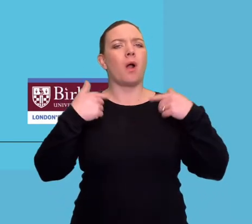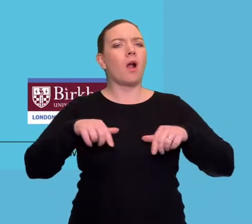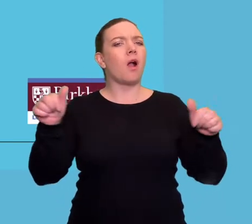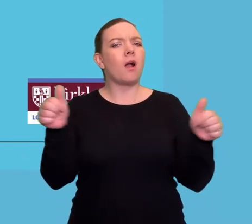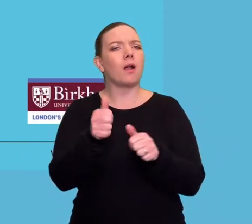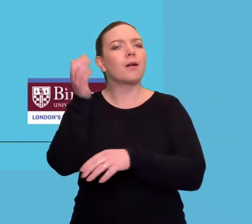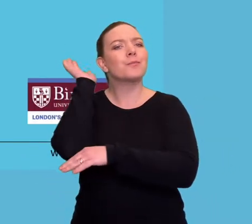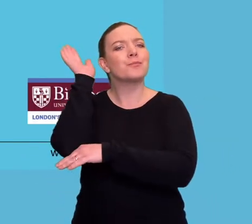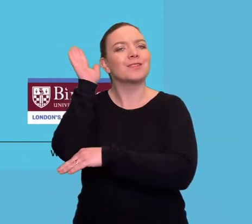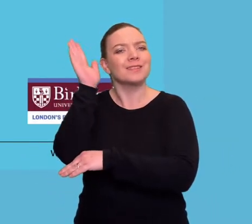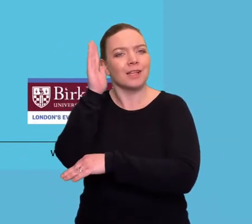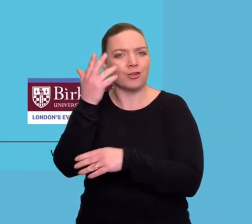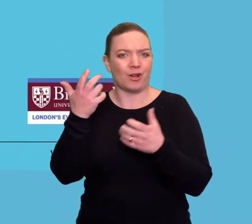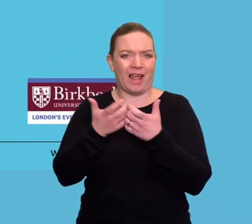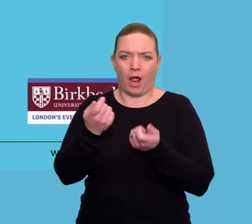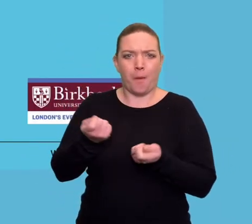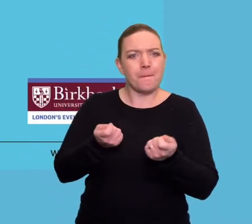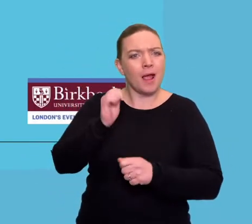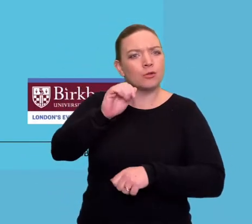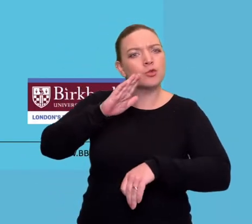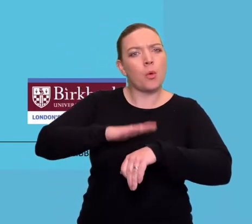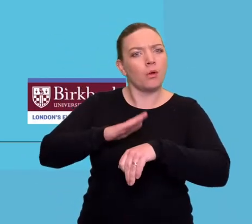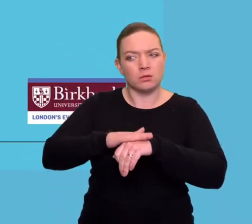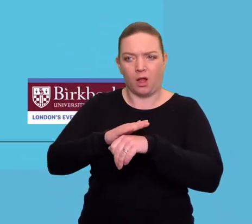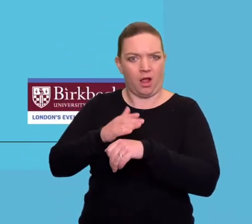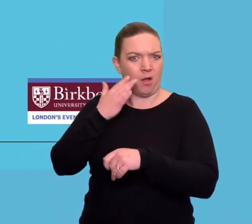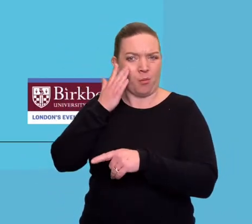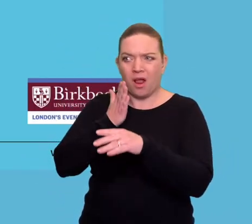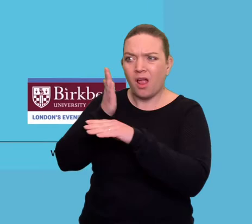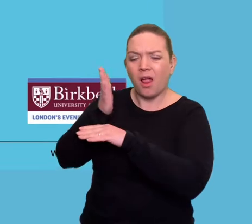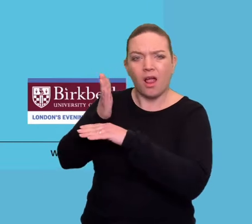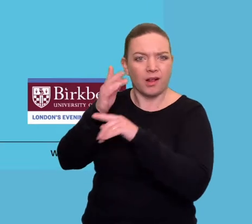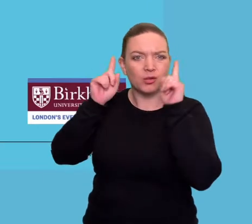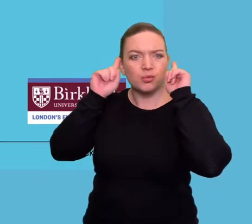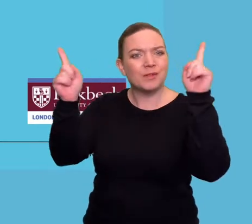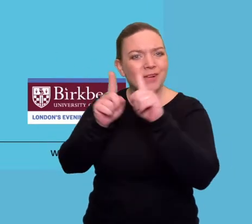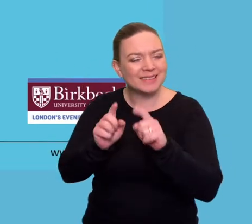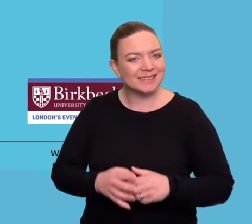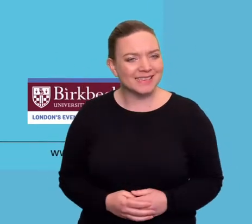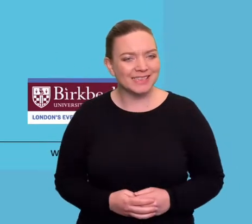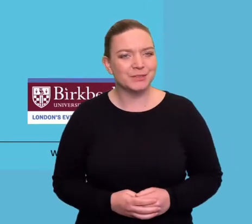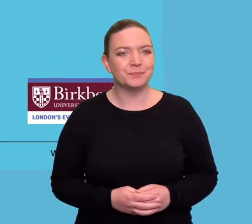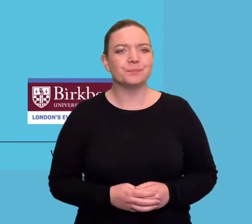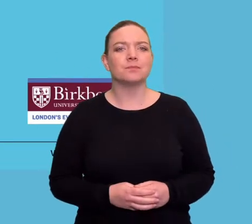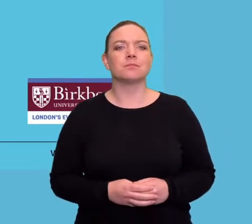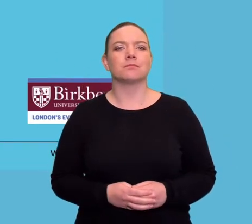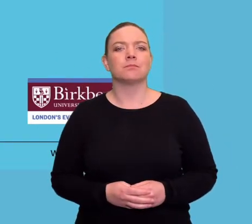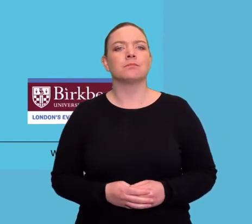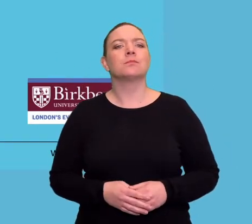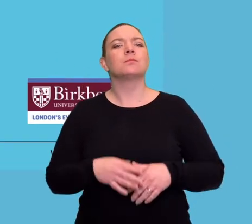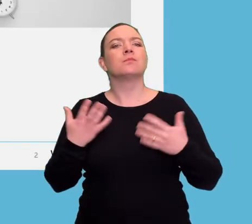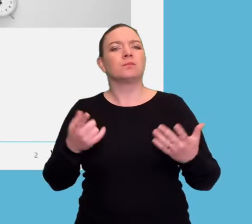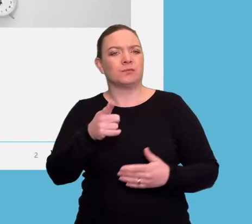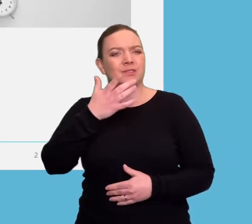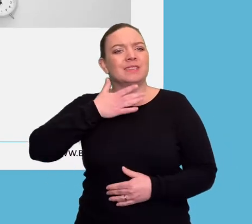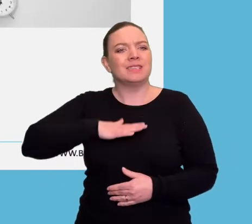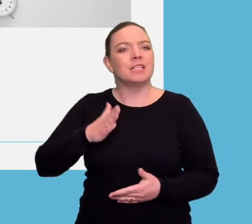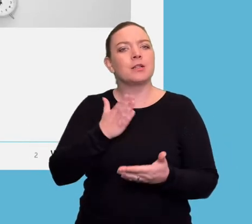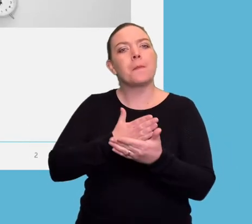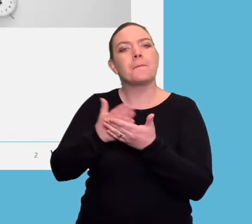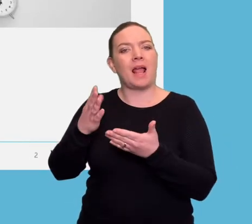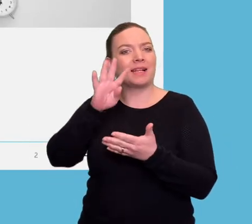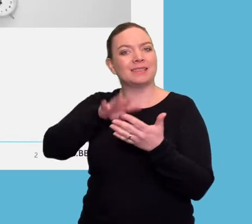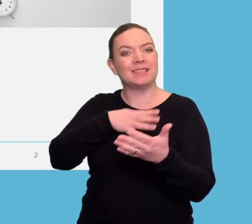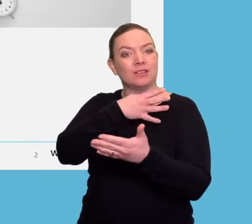Welcome to the short presentation on one way to effectively manage your time while at university. So to start off, you're going to need a